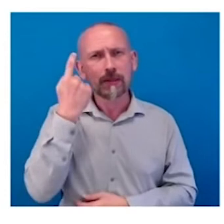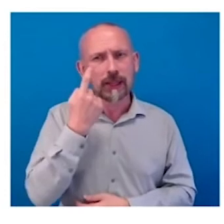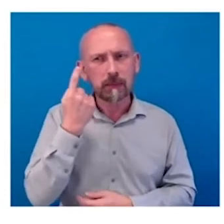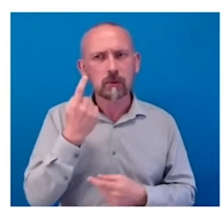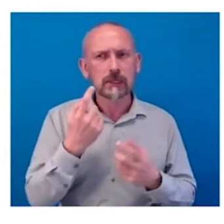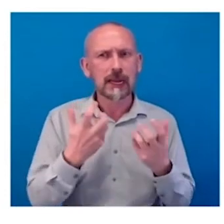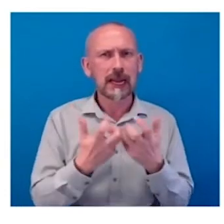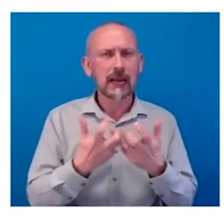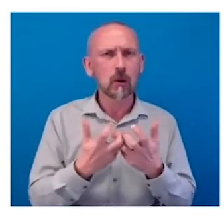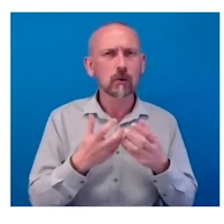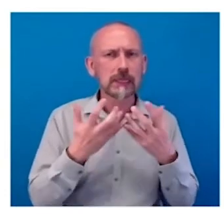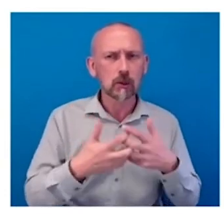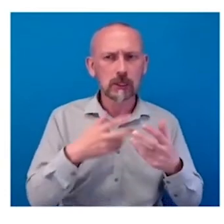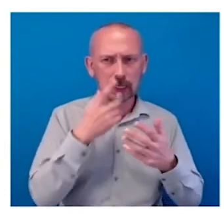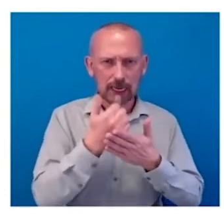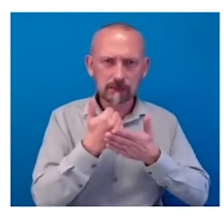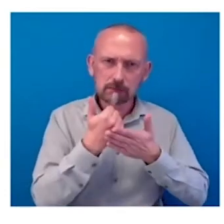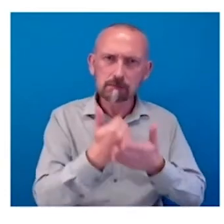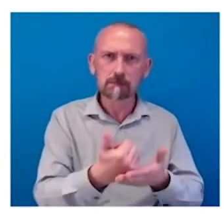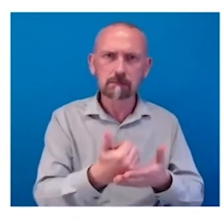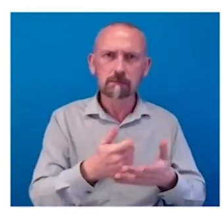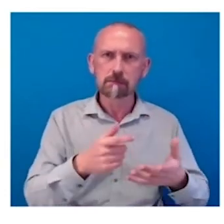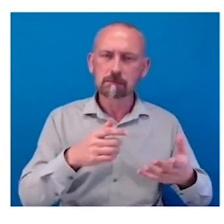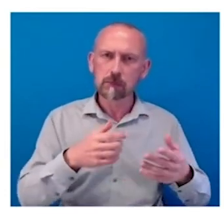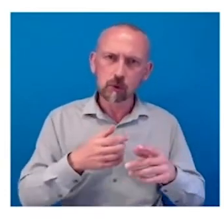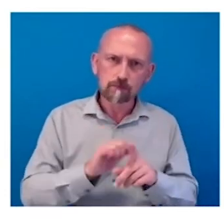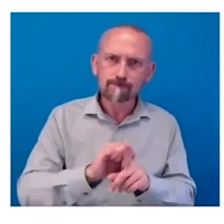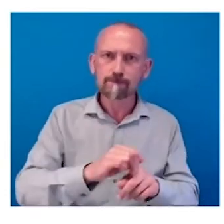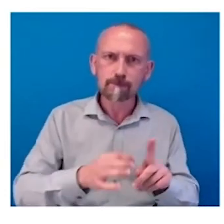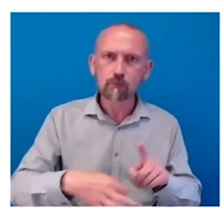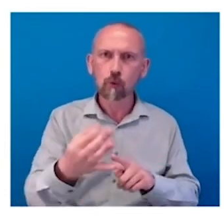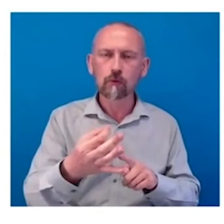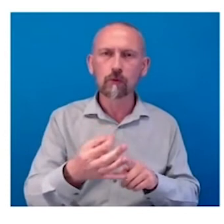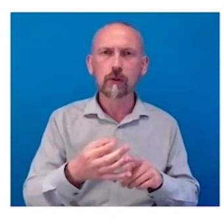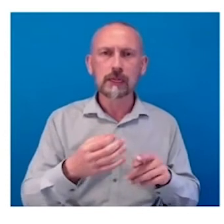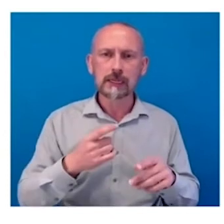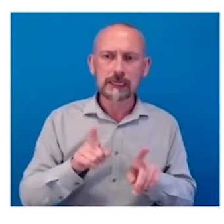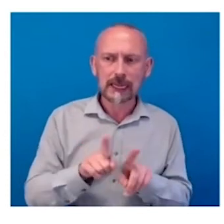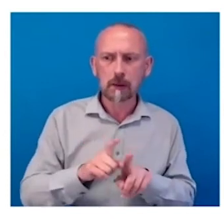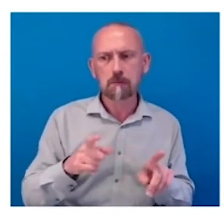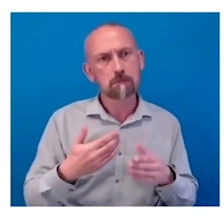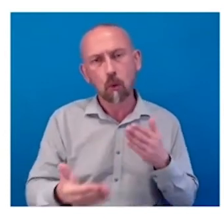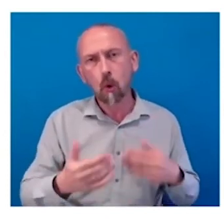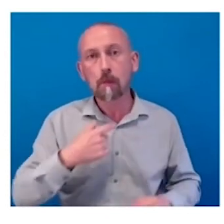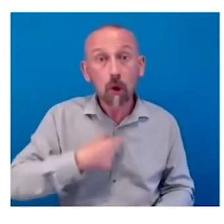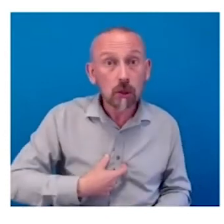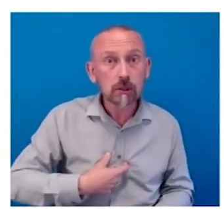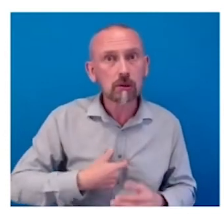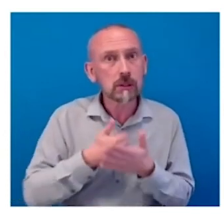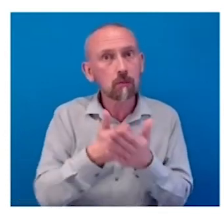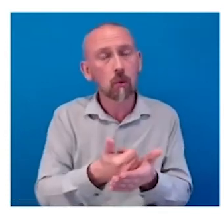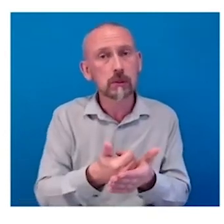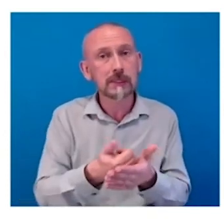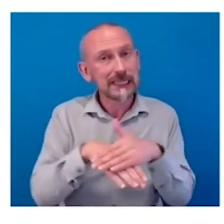care, and specifically maybe in relation to providing more personalized support to people living in their own homes. So trying